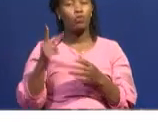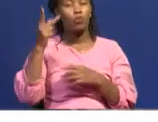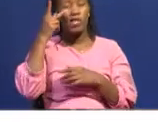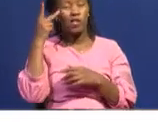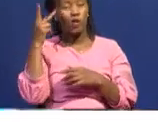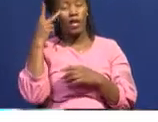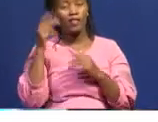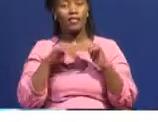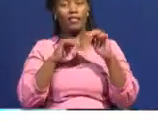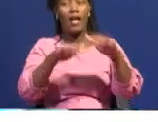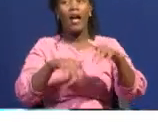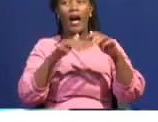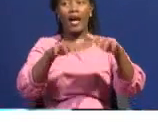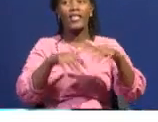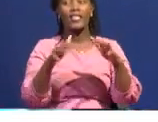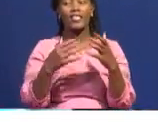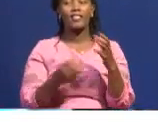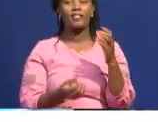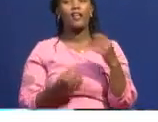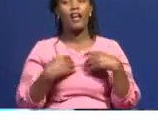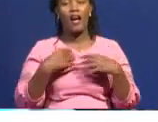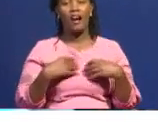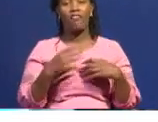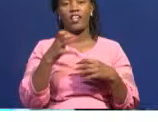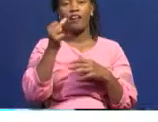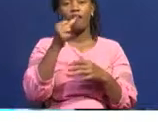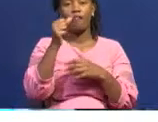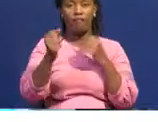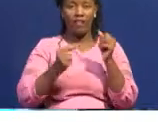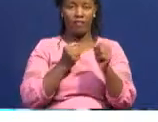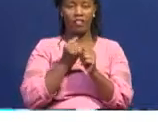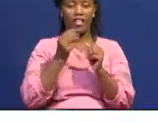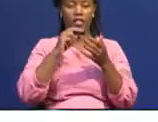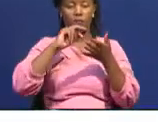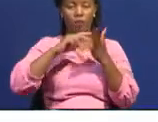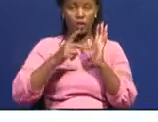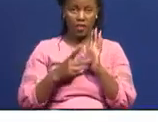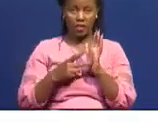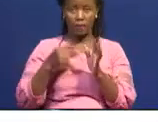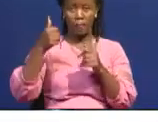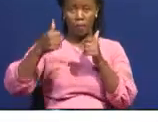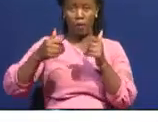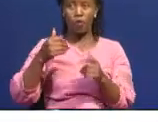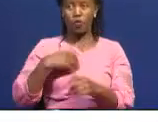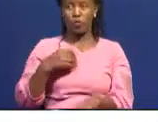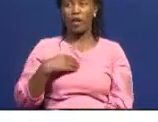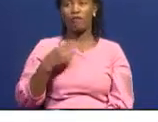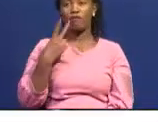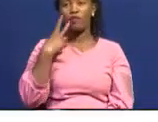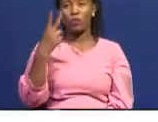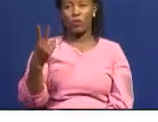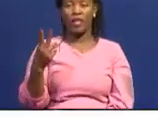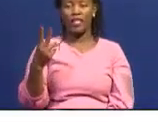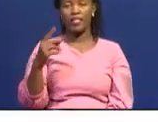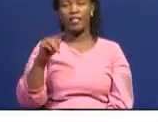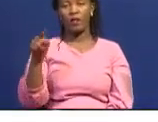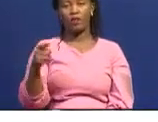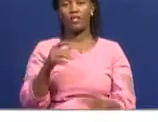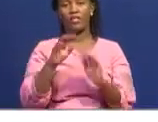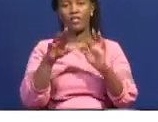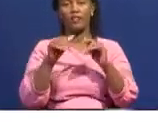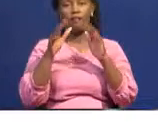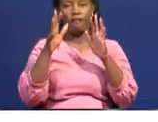Agriculture, rolled out a five-year hybrid seed multiplication project that will see 200 farmers contracted to drive the commercialization